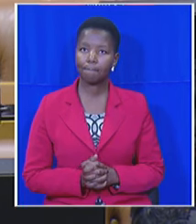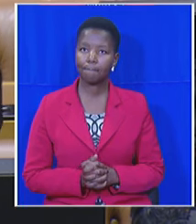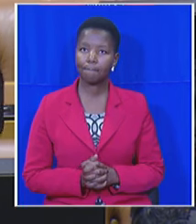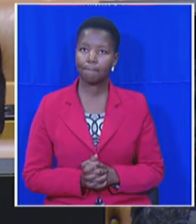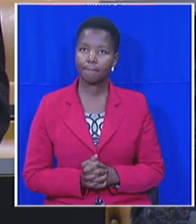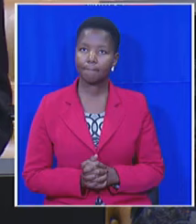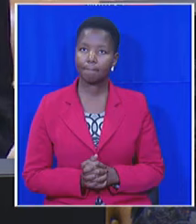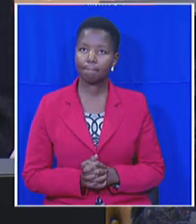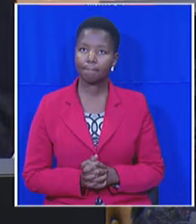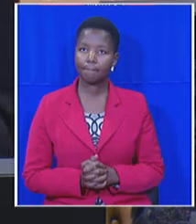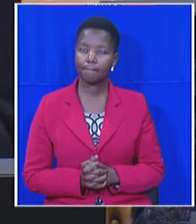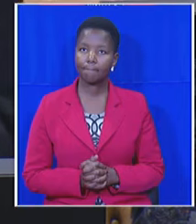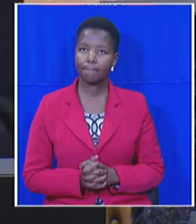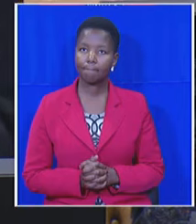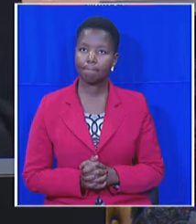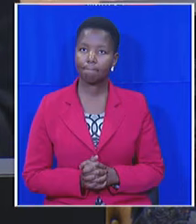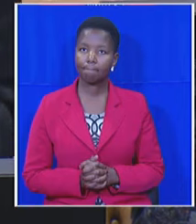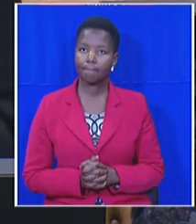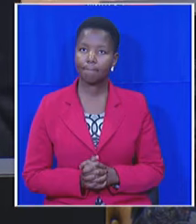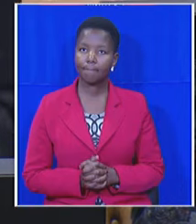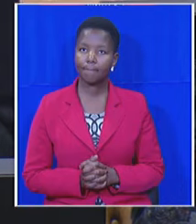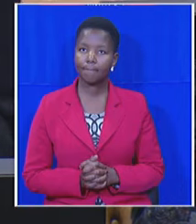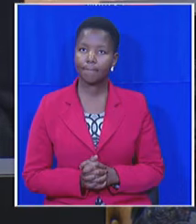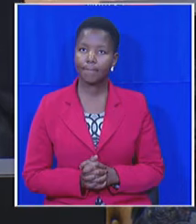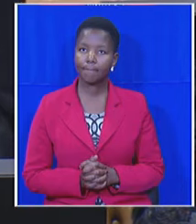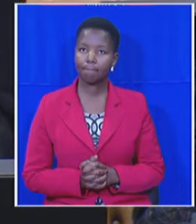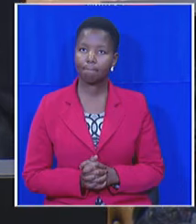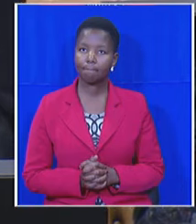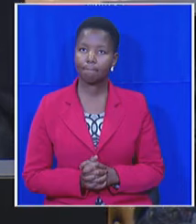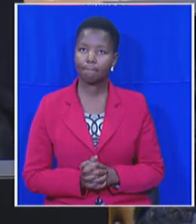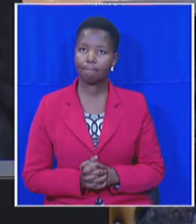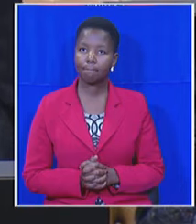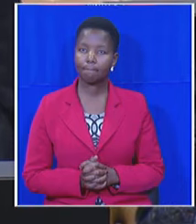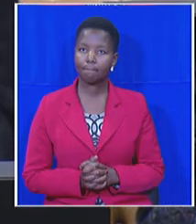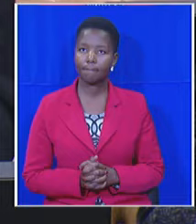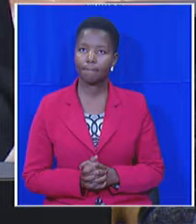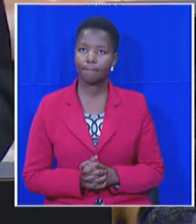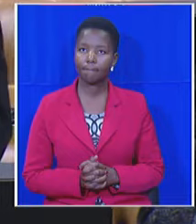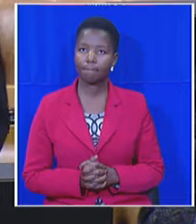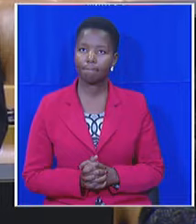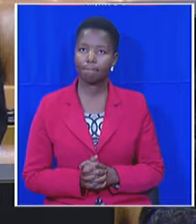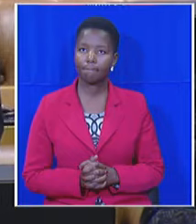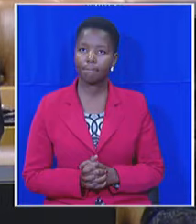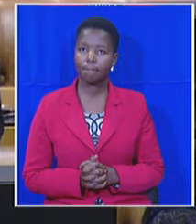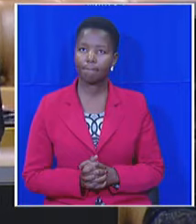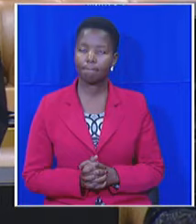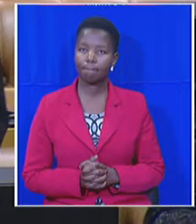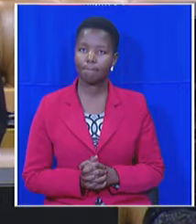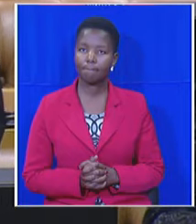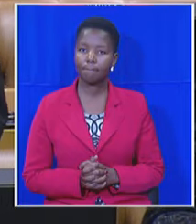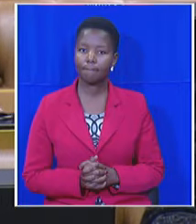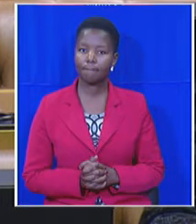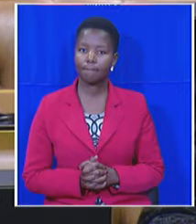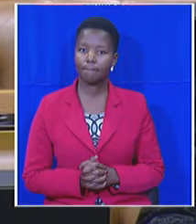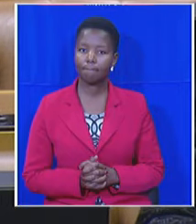repeatedly requesting us to lower our voices. It's just unparliamentary, but